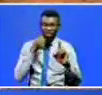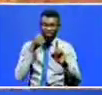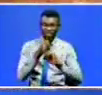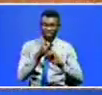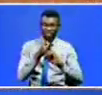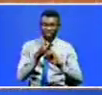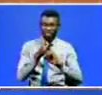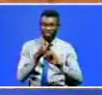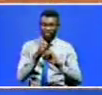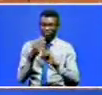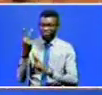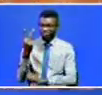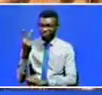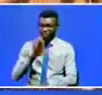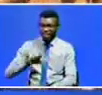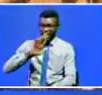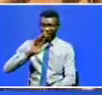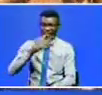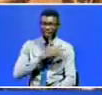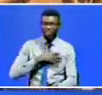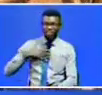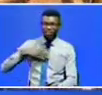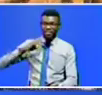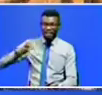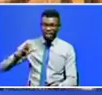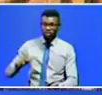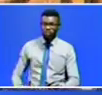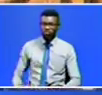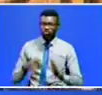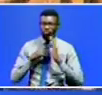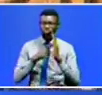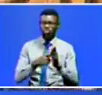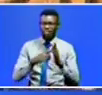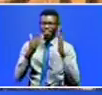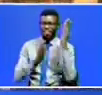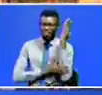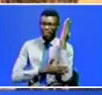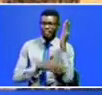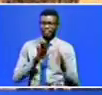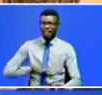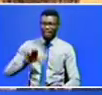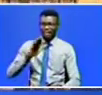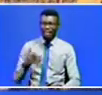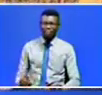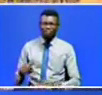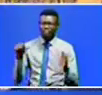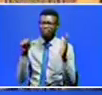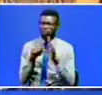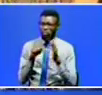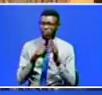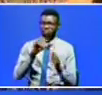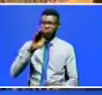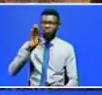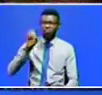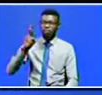at Jaldesa and Kukuto in Marsabit County continue to paint a grim picture of a dark past and elusive unity between the Borana